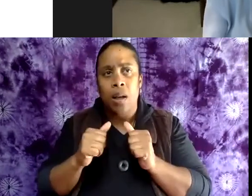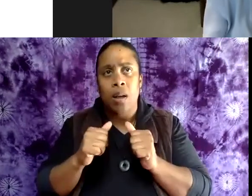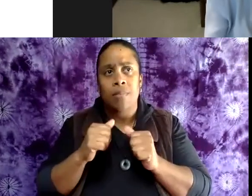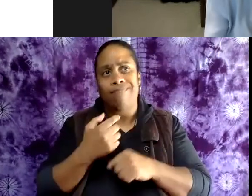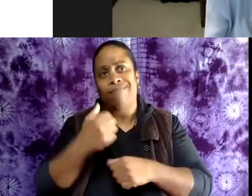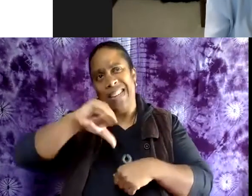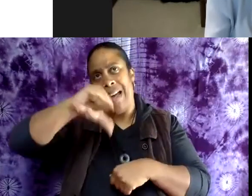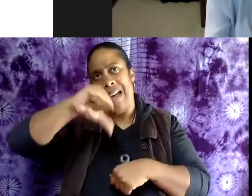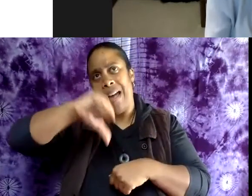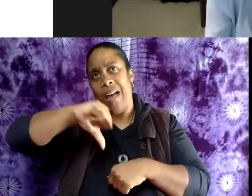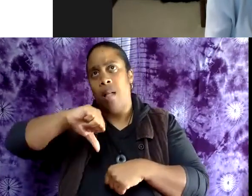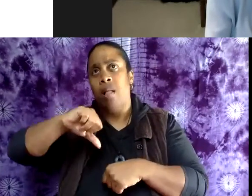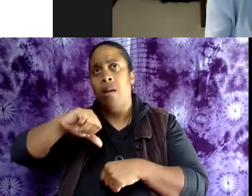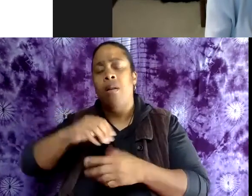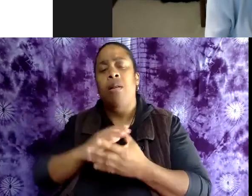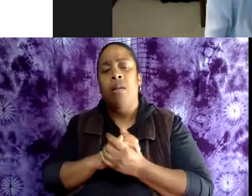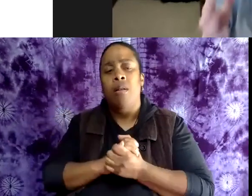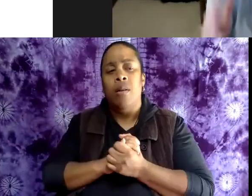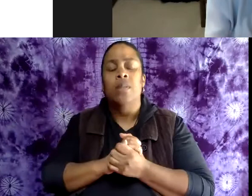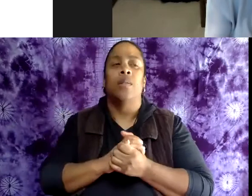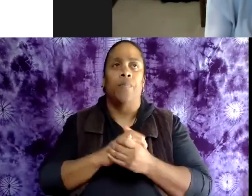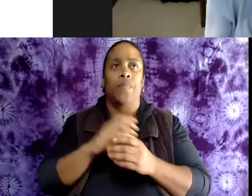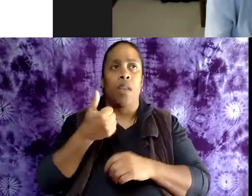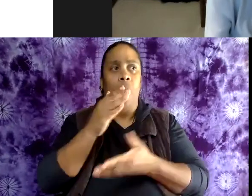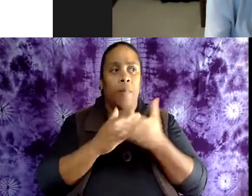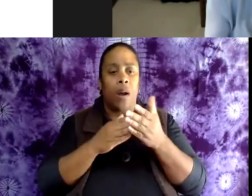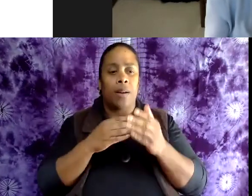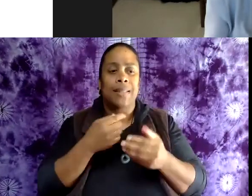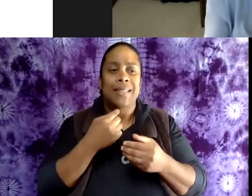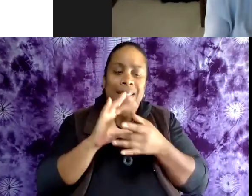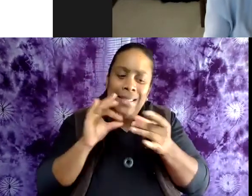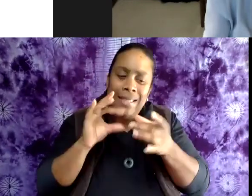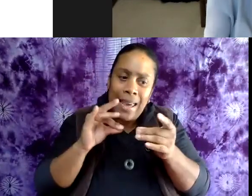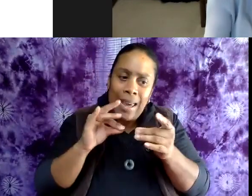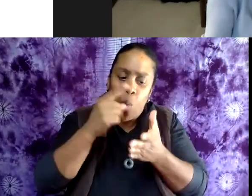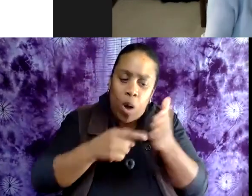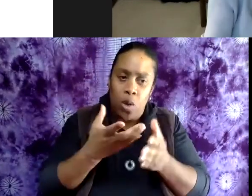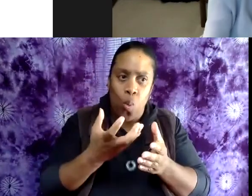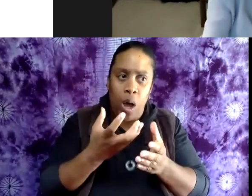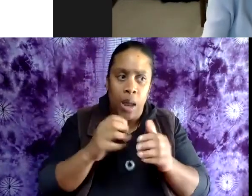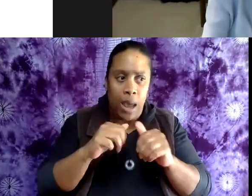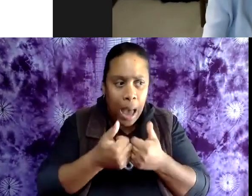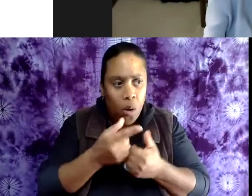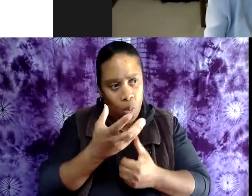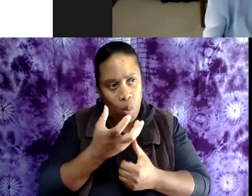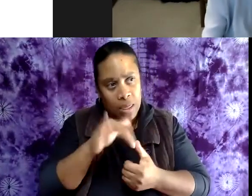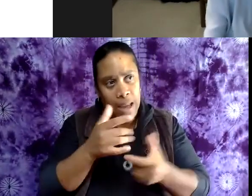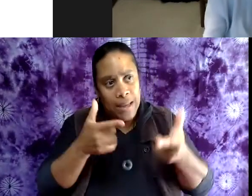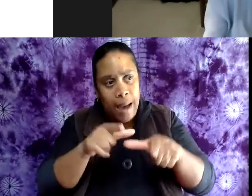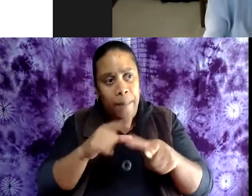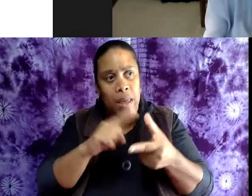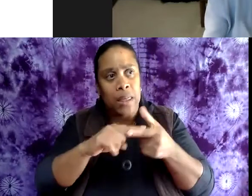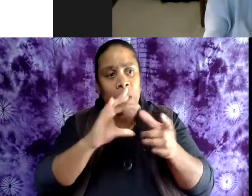that, saying it in the way that you wanted it to be, the way it was, and then releasing it. So you can kind of look at it. Your intent is